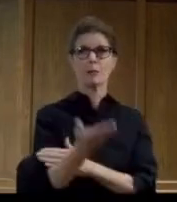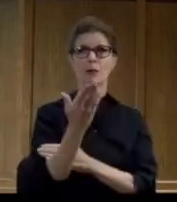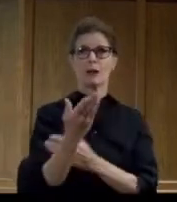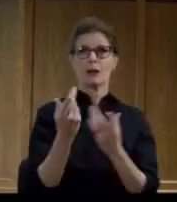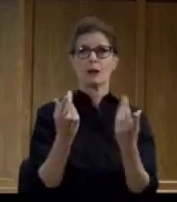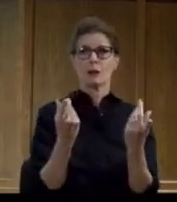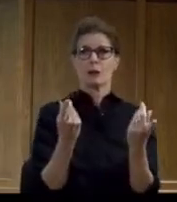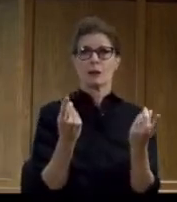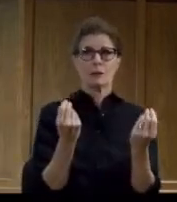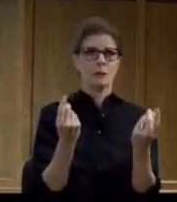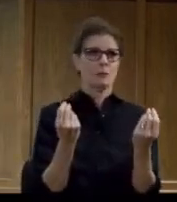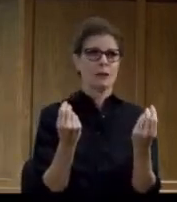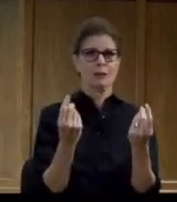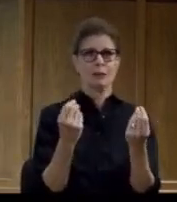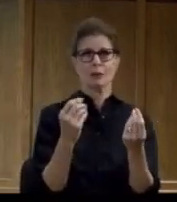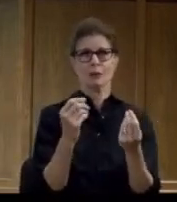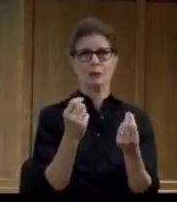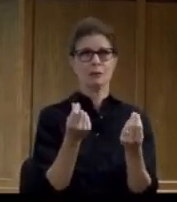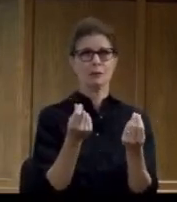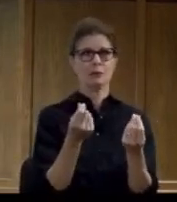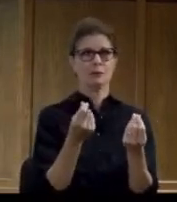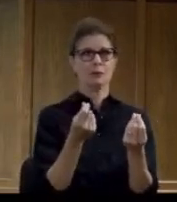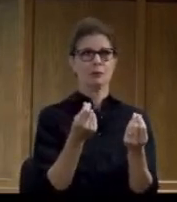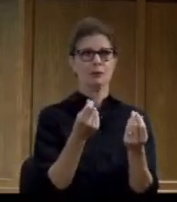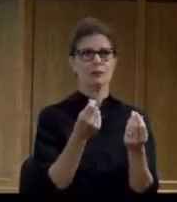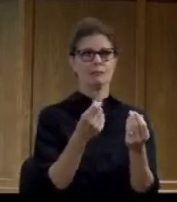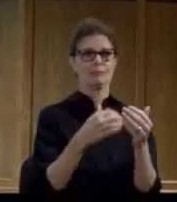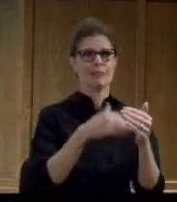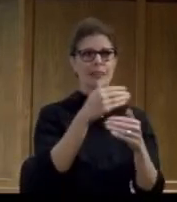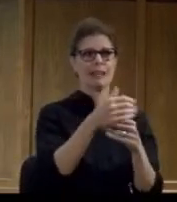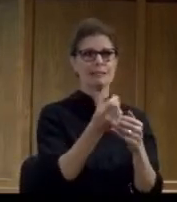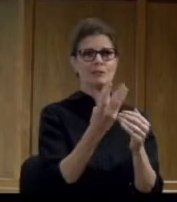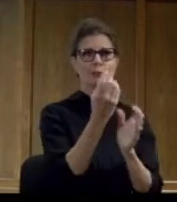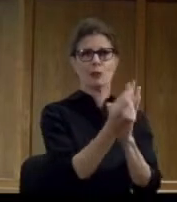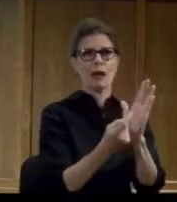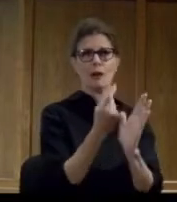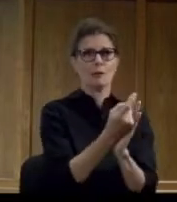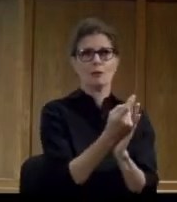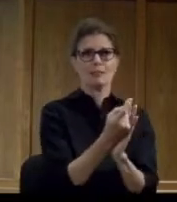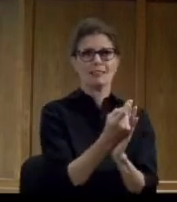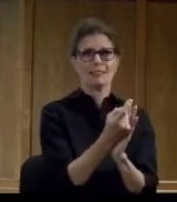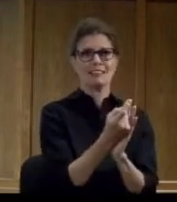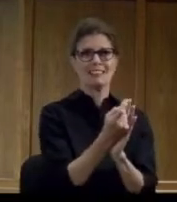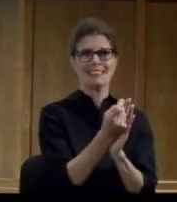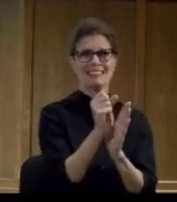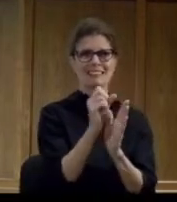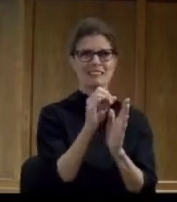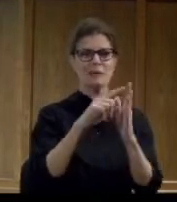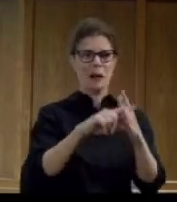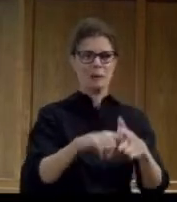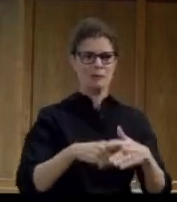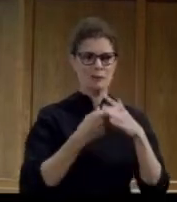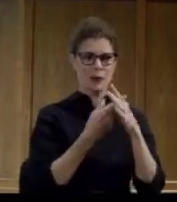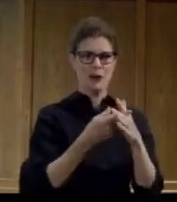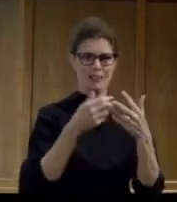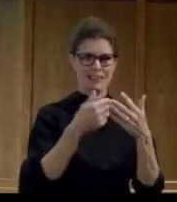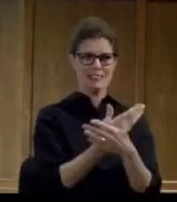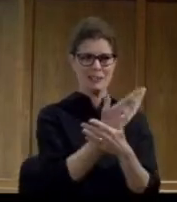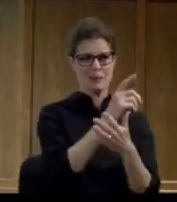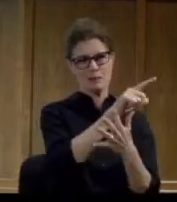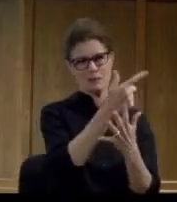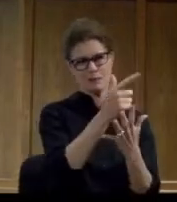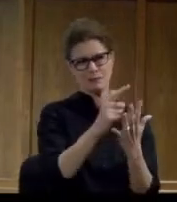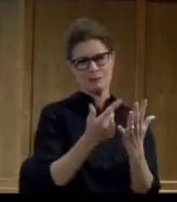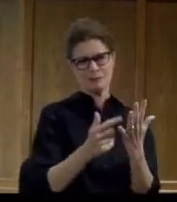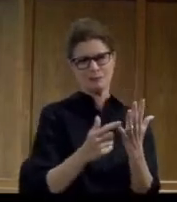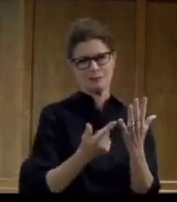these 16, 17 hours? It's hard to know that. And so I'm starting this series called On Purpose, largely because, well,